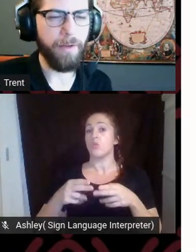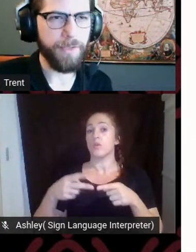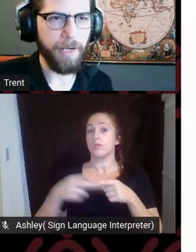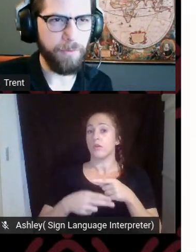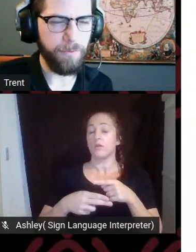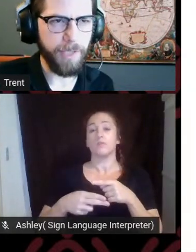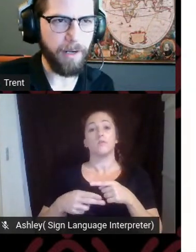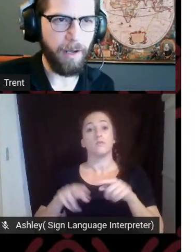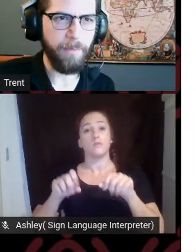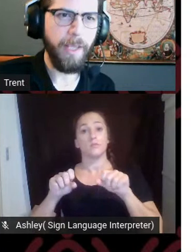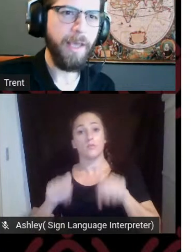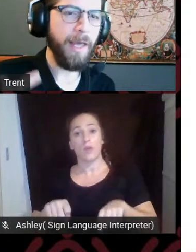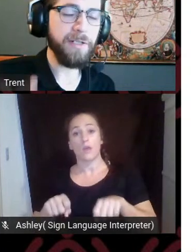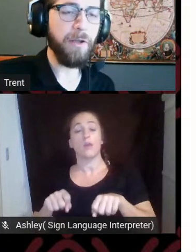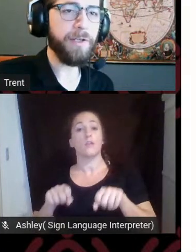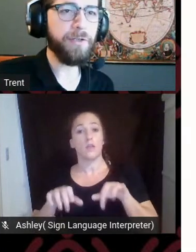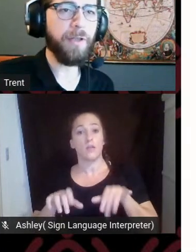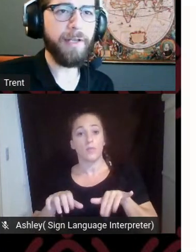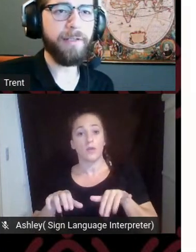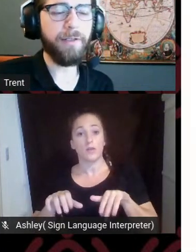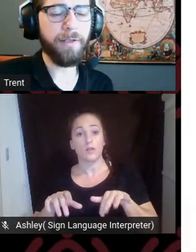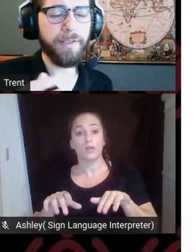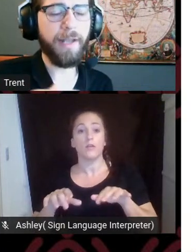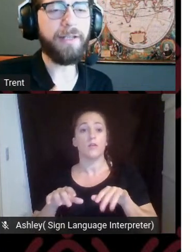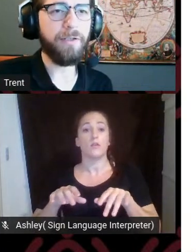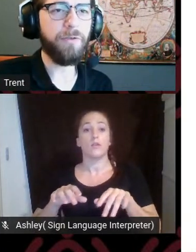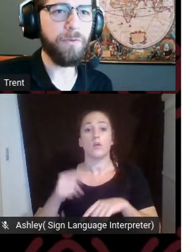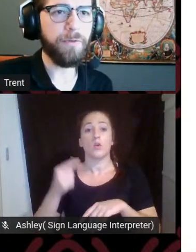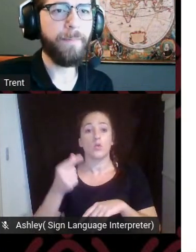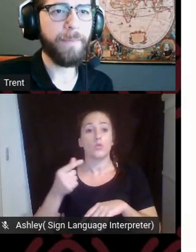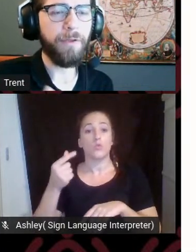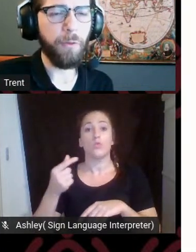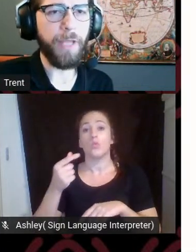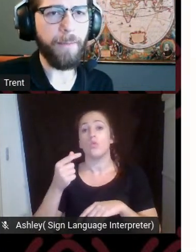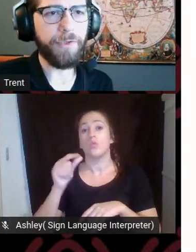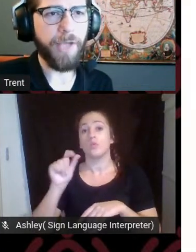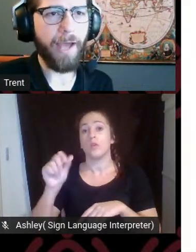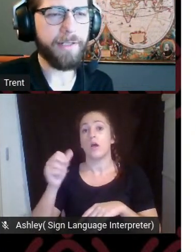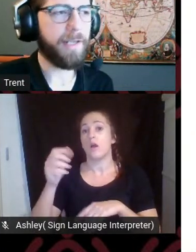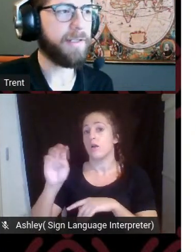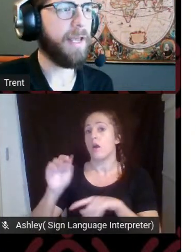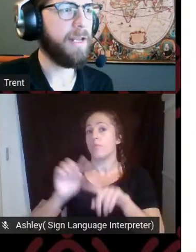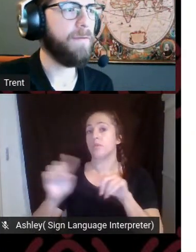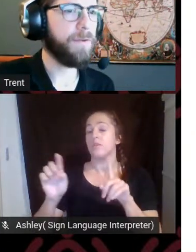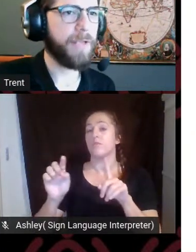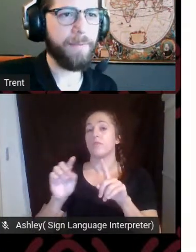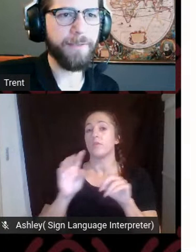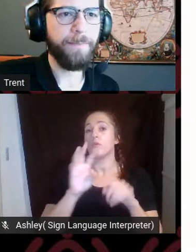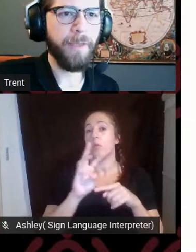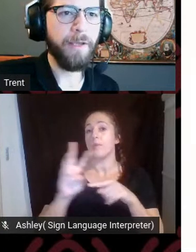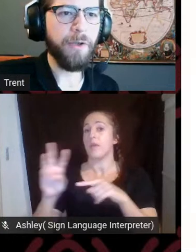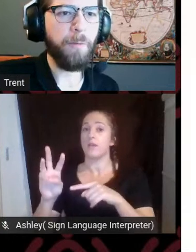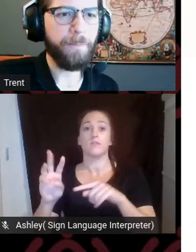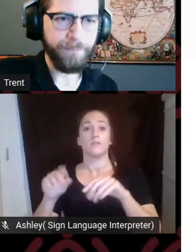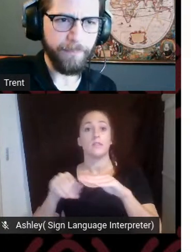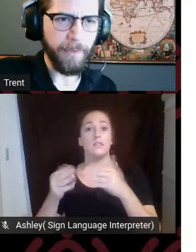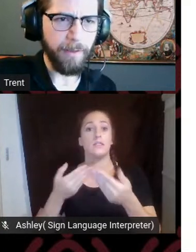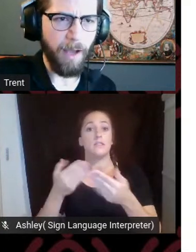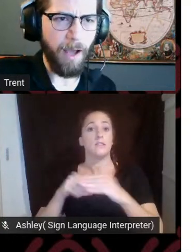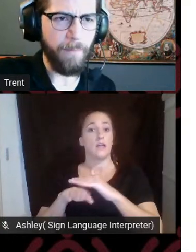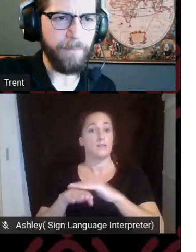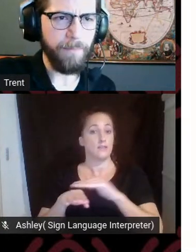classroom.google.com or mail.google.com. And as long as you're signed into Google, you'll be able to access any of those apps.